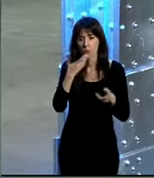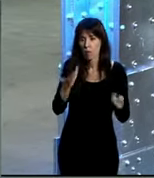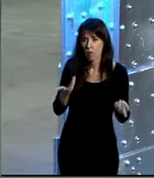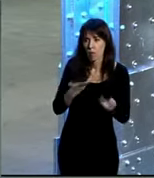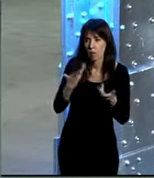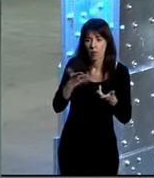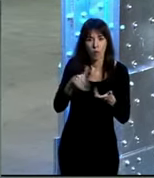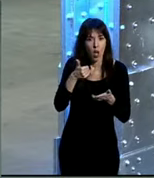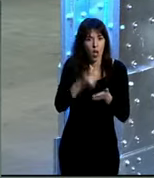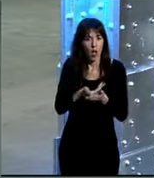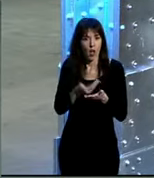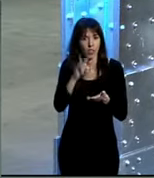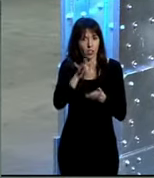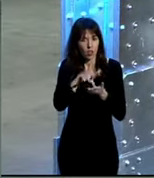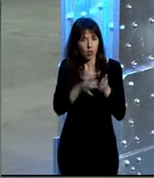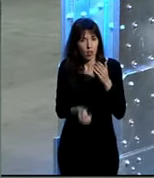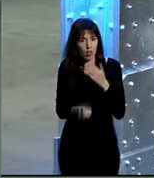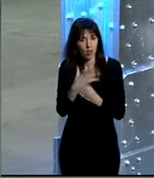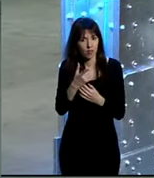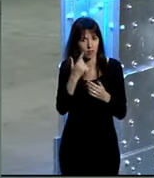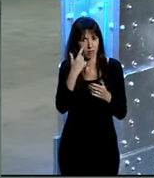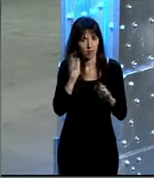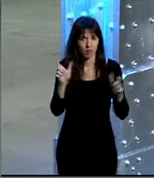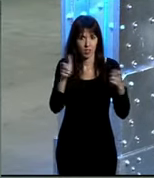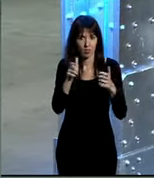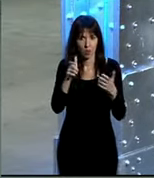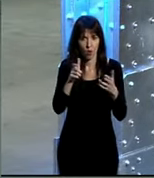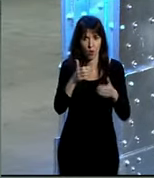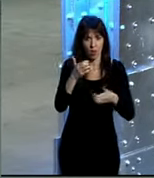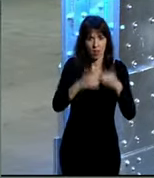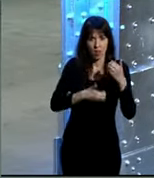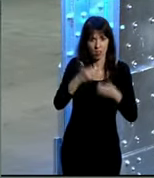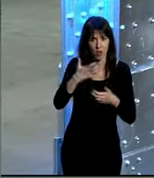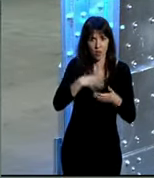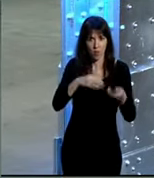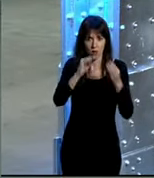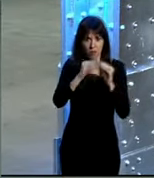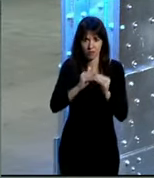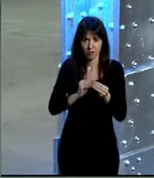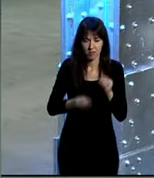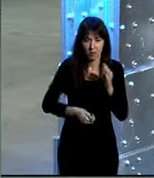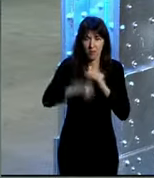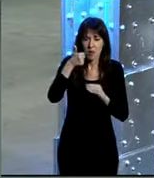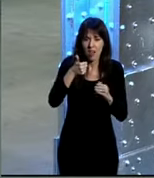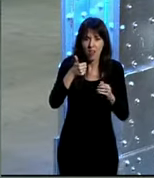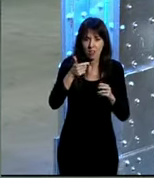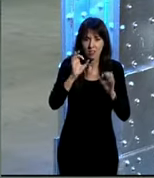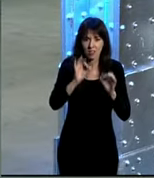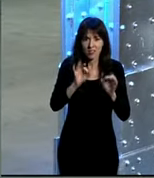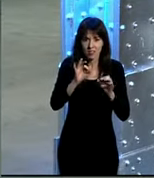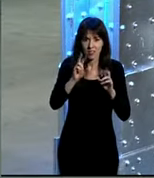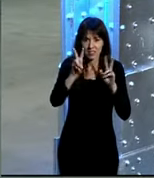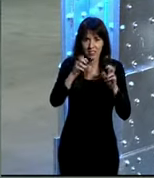drones. The consumption drones has led us to have these kind of